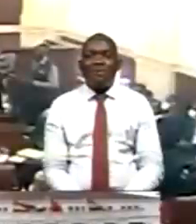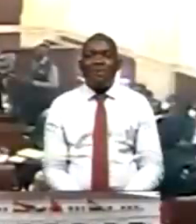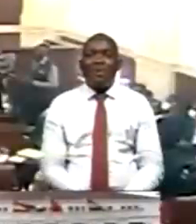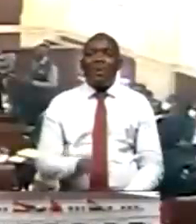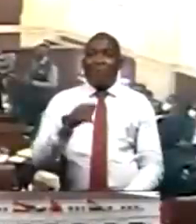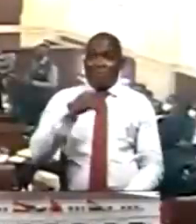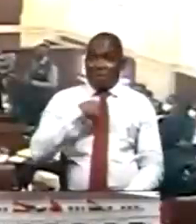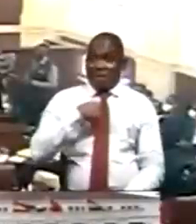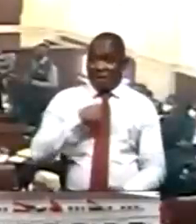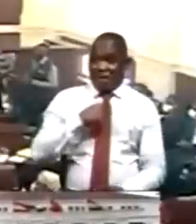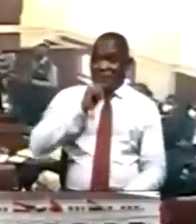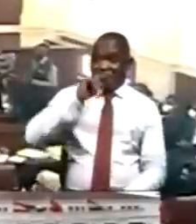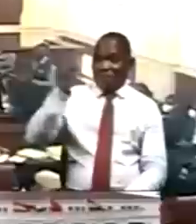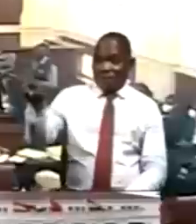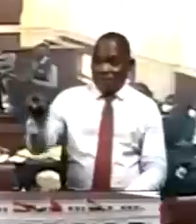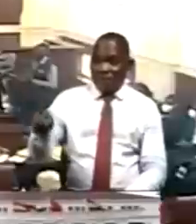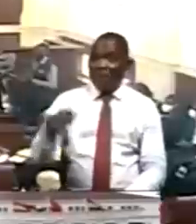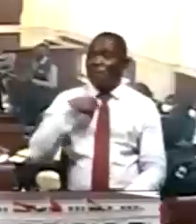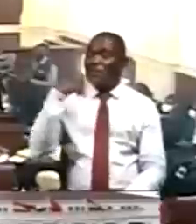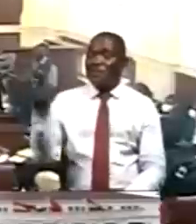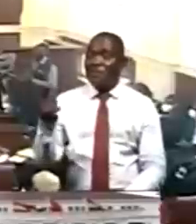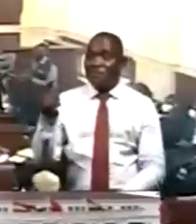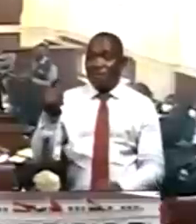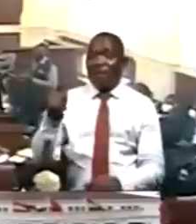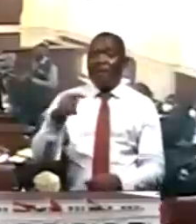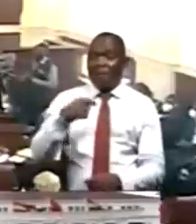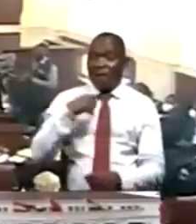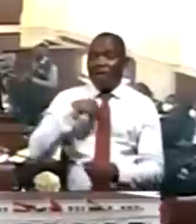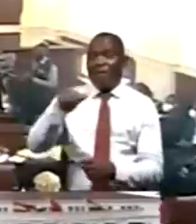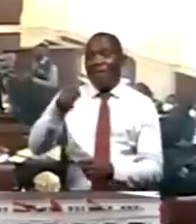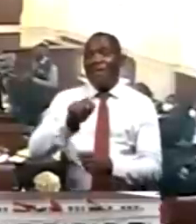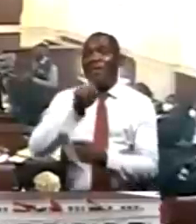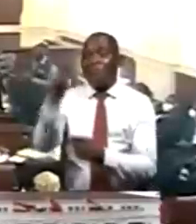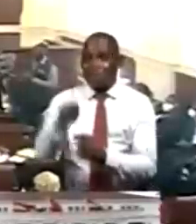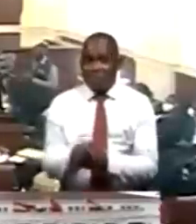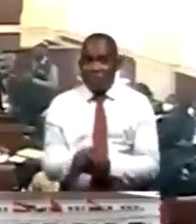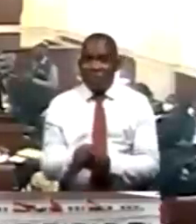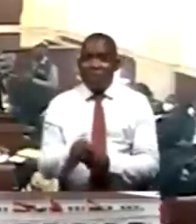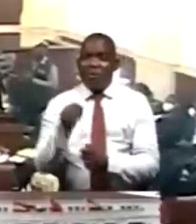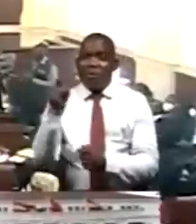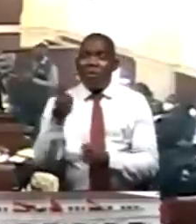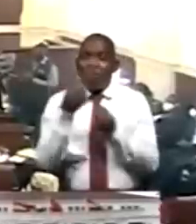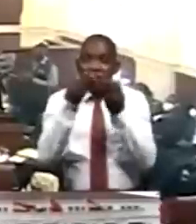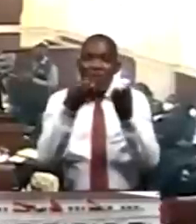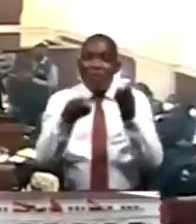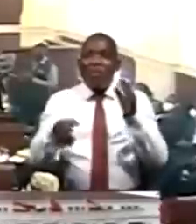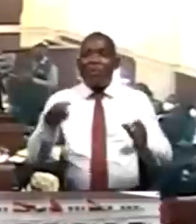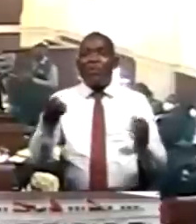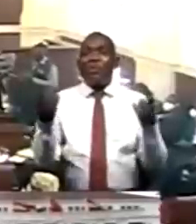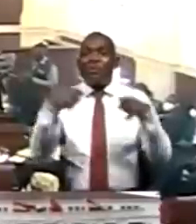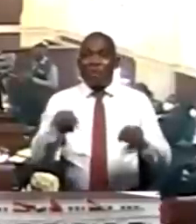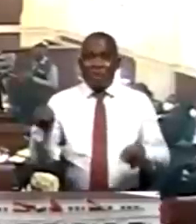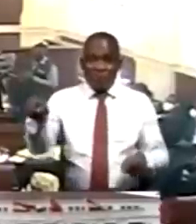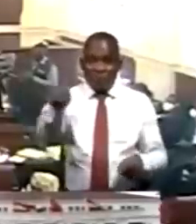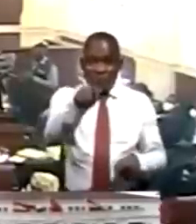I am saying that the next question I have for you is that would you tell this court when you